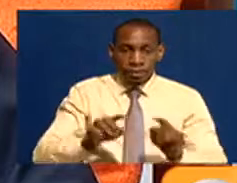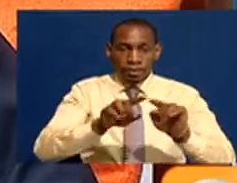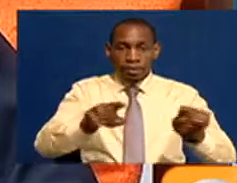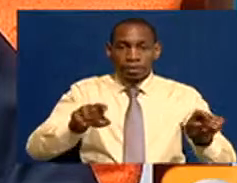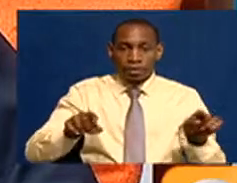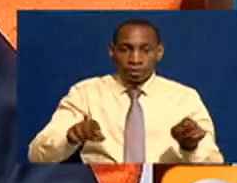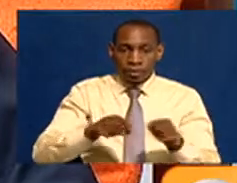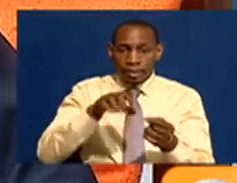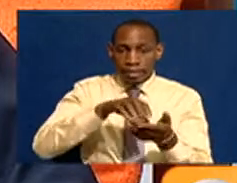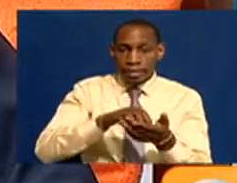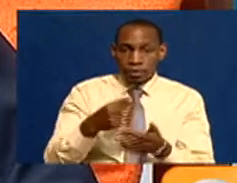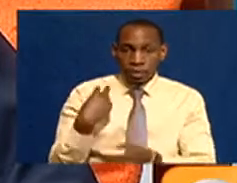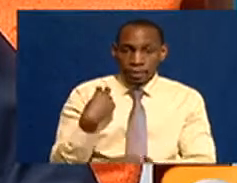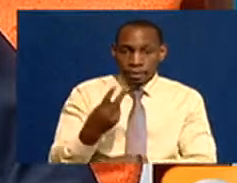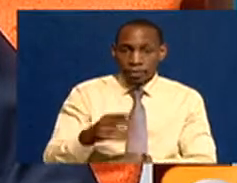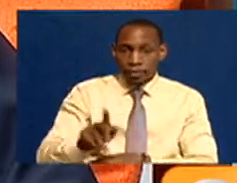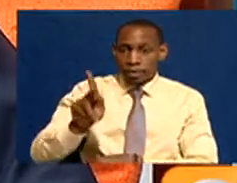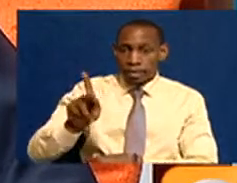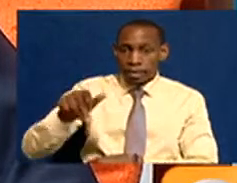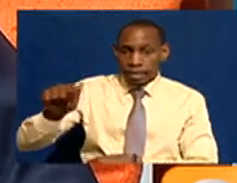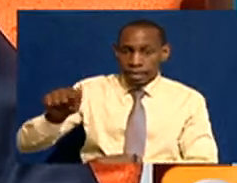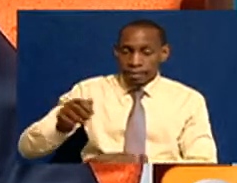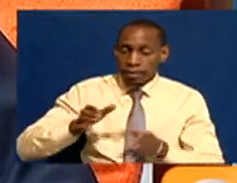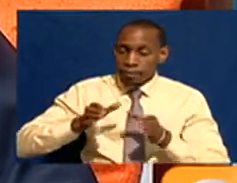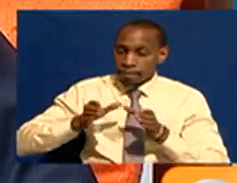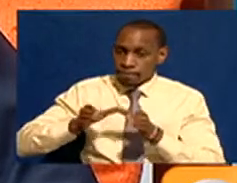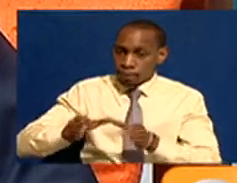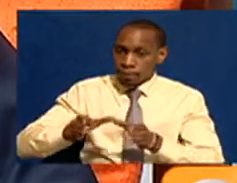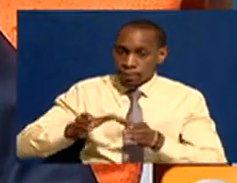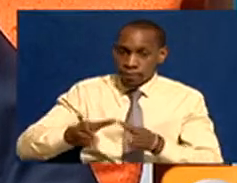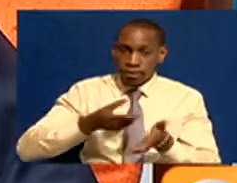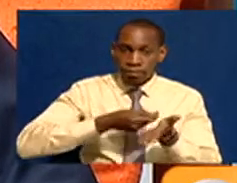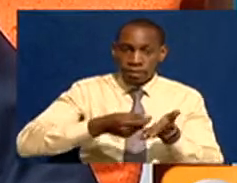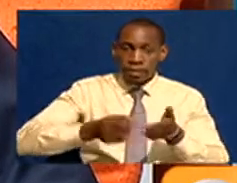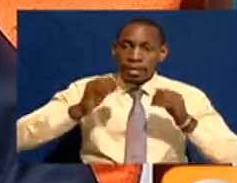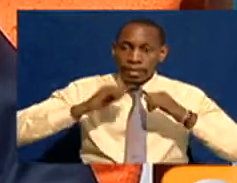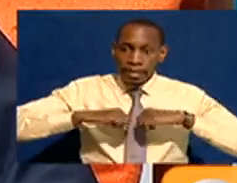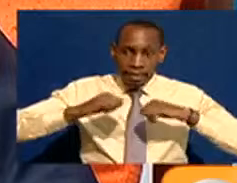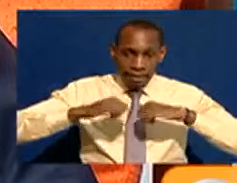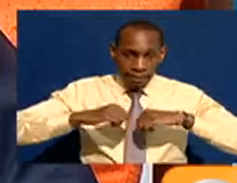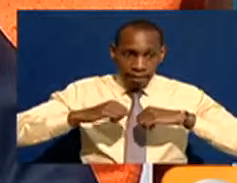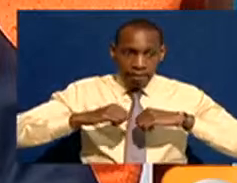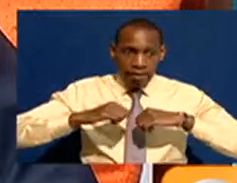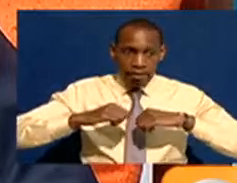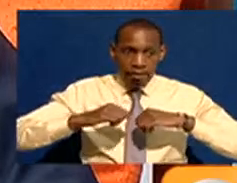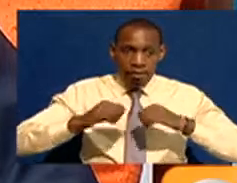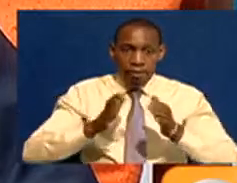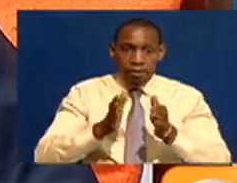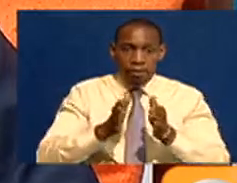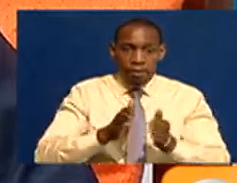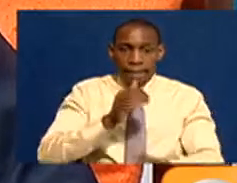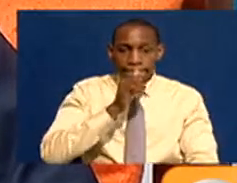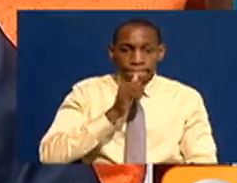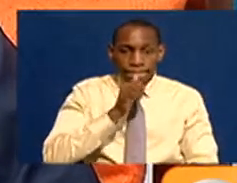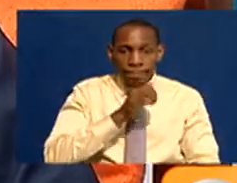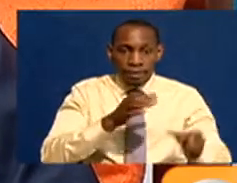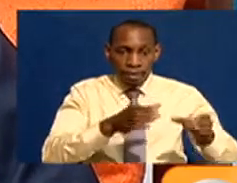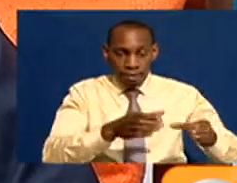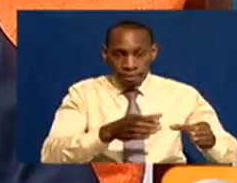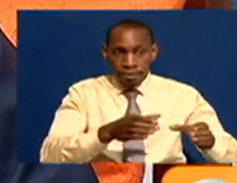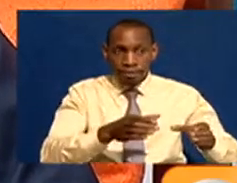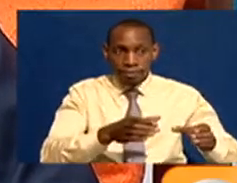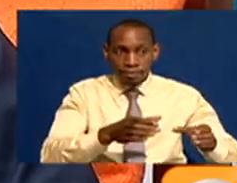the Kenya Ports Authority was forced to sign an agreement with a private company,